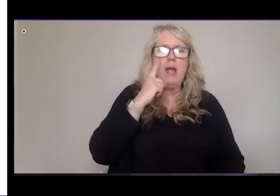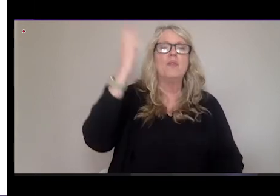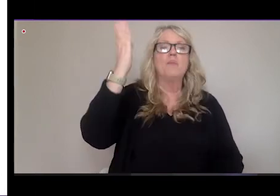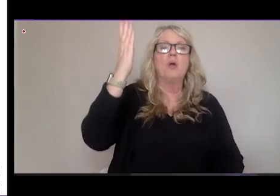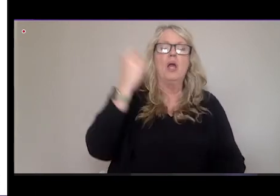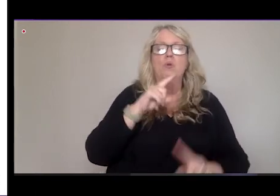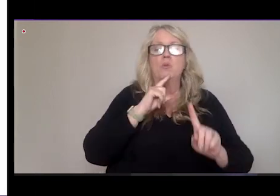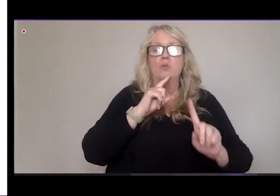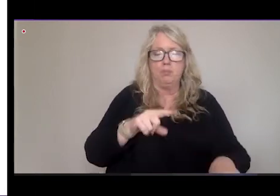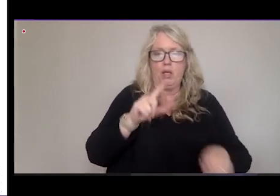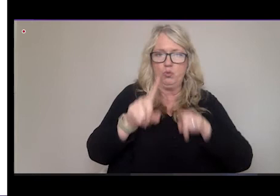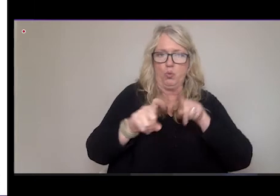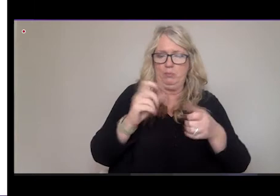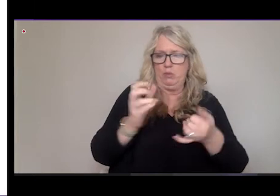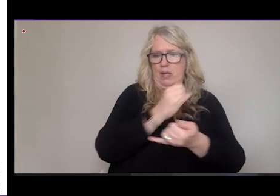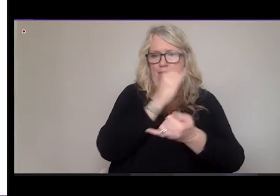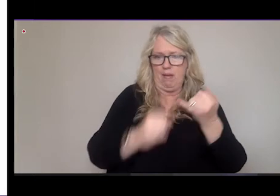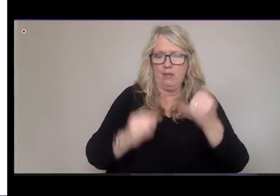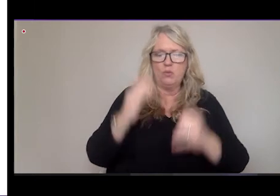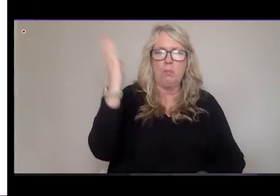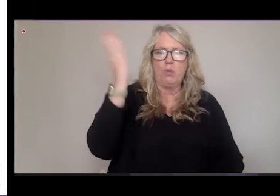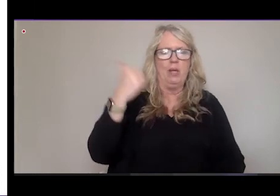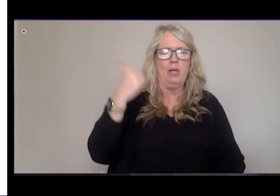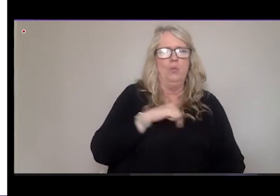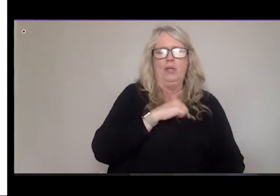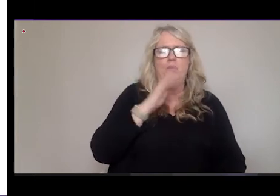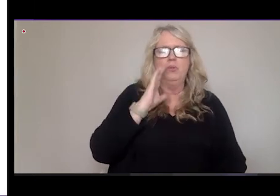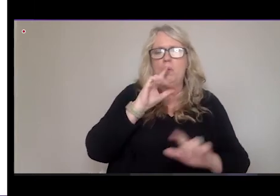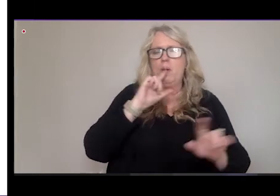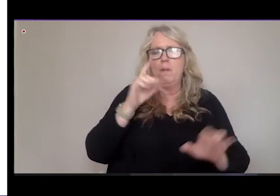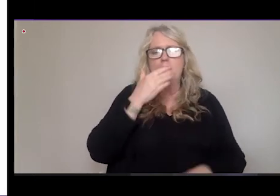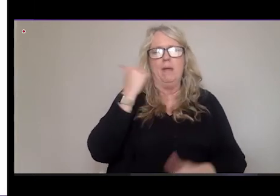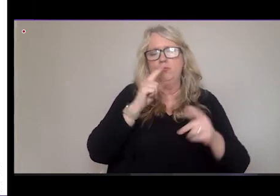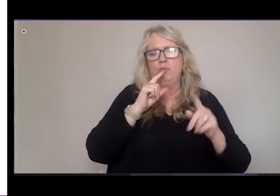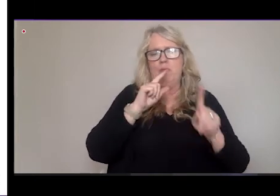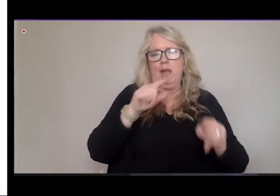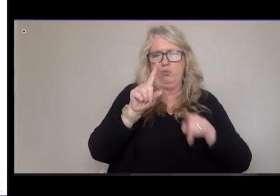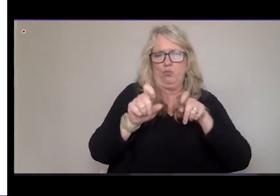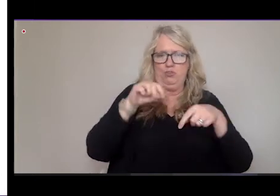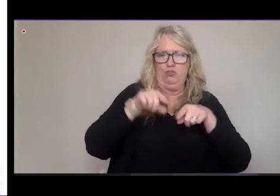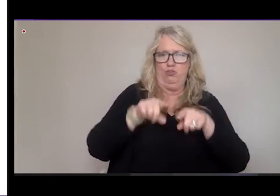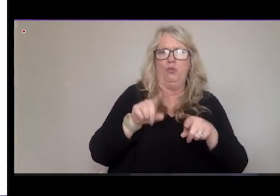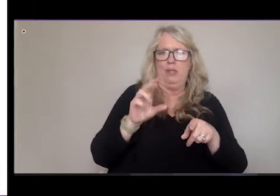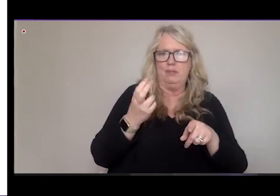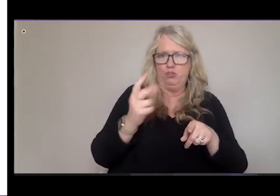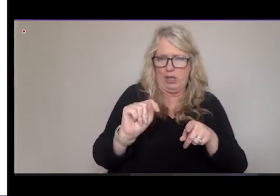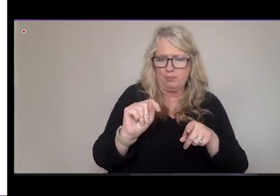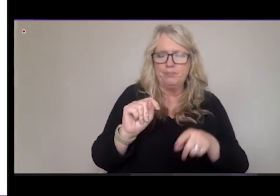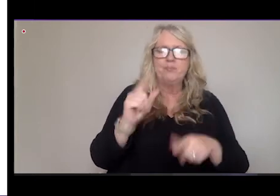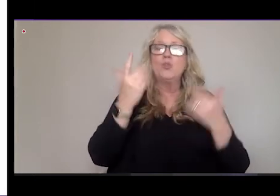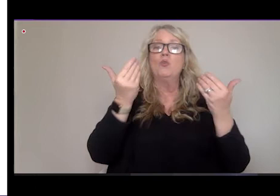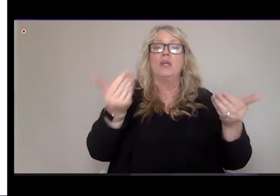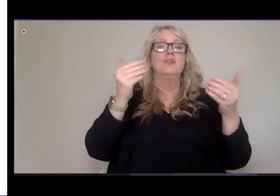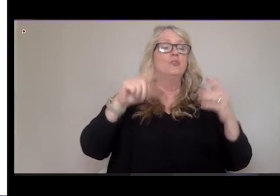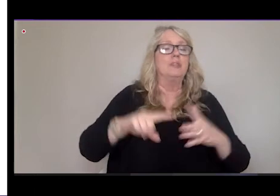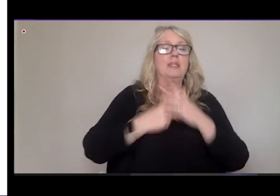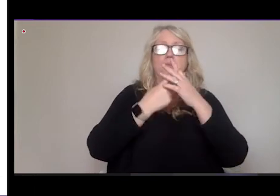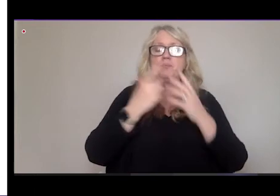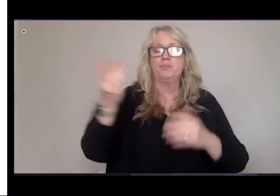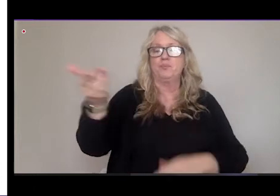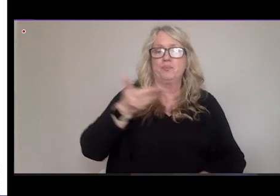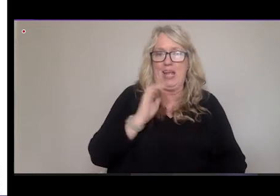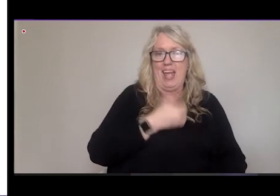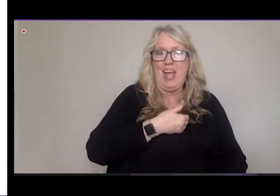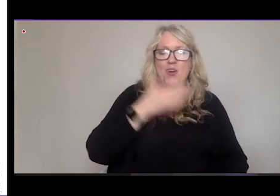ncrtm@neweditions.net, and the presenter will respond to questions at the end of the presentation, and we'll do our best to answer your questions in the chat feature. So to